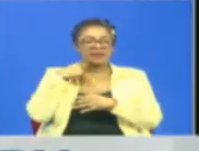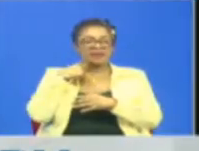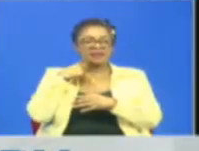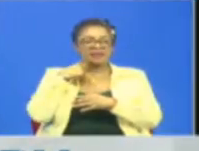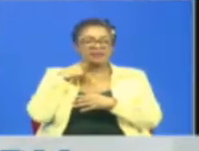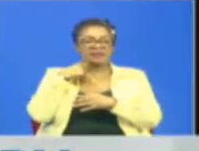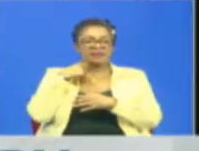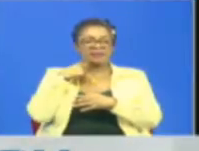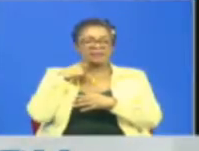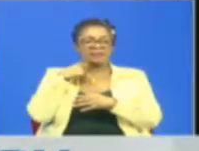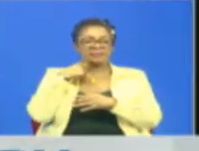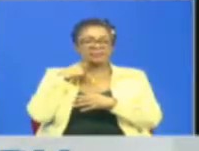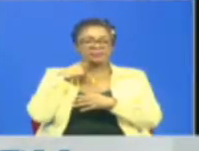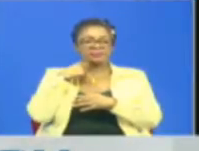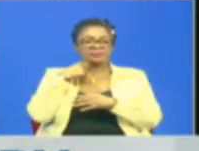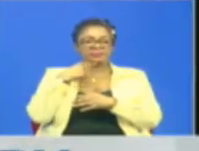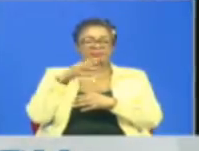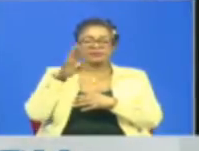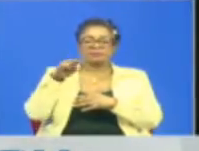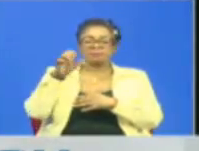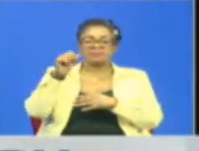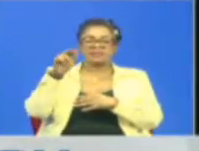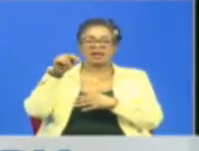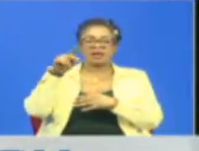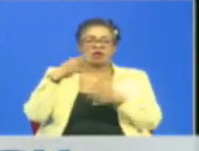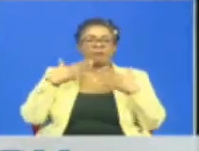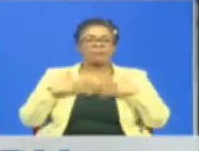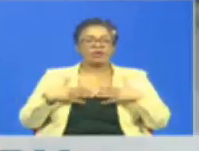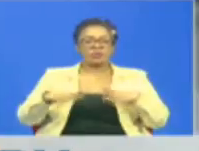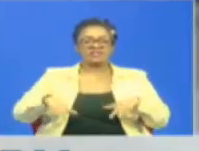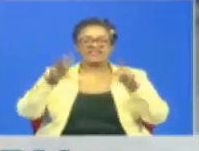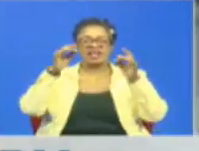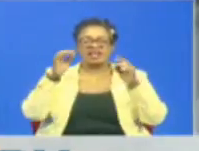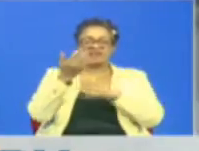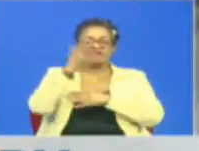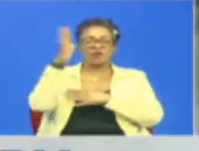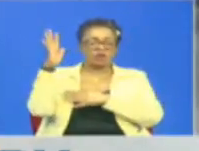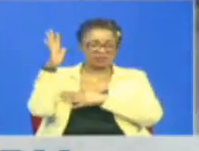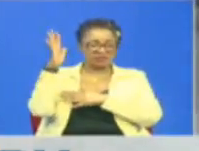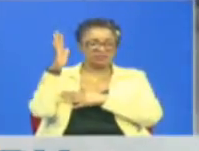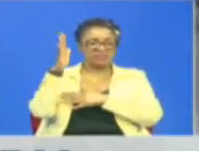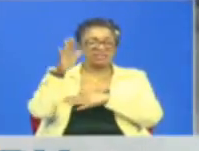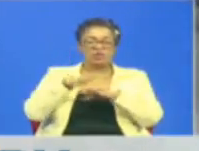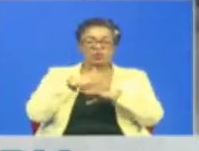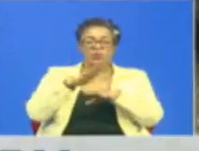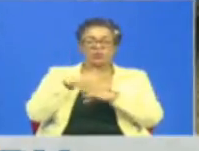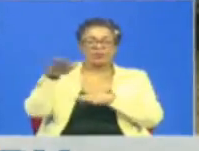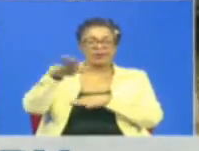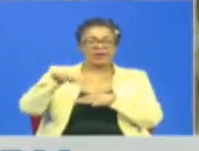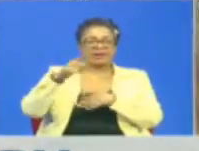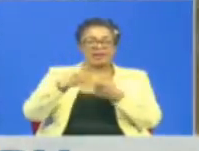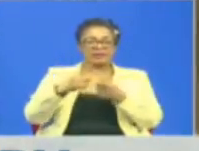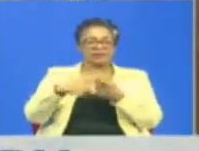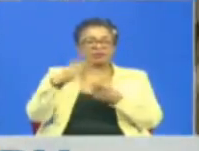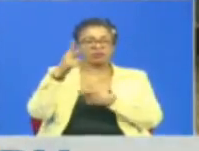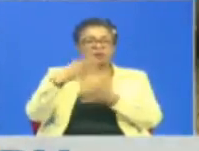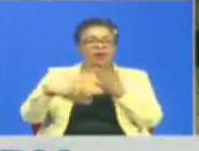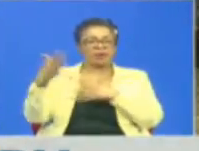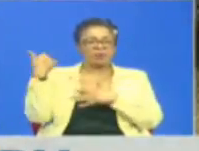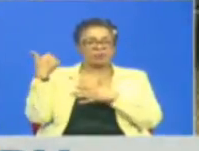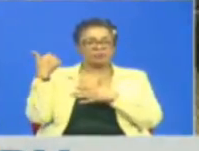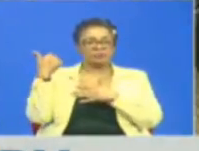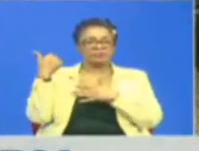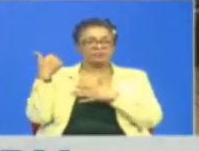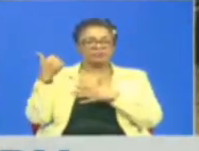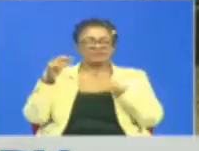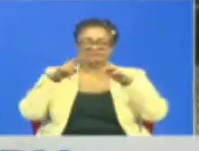to the public. Msando's body was found in a thicket at Muguga Forest in Kikuyu 3 years ago, the post-mortem indicating he